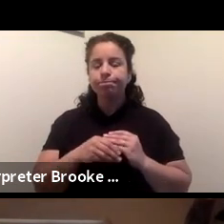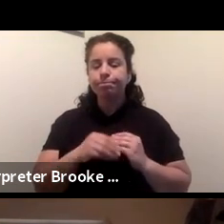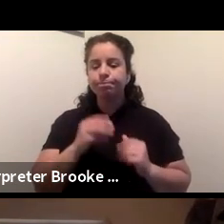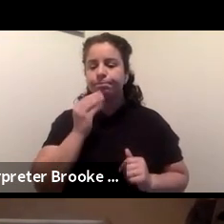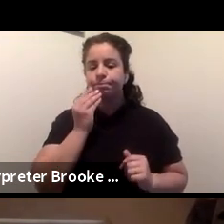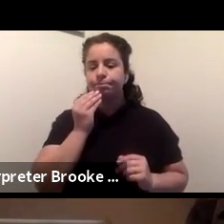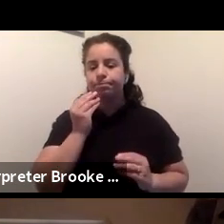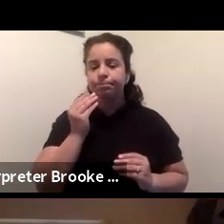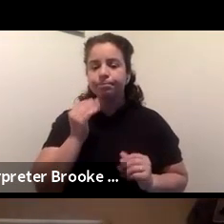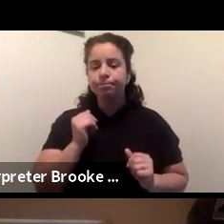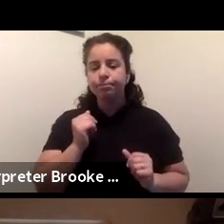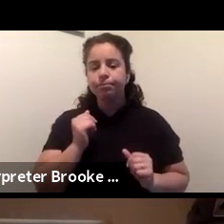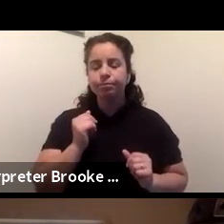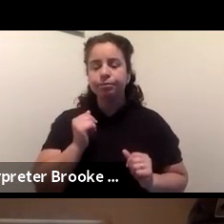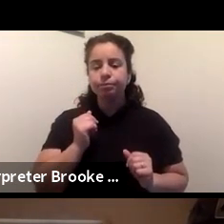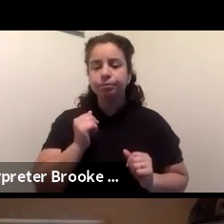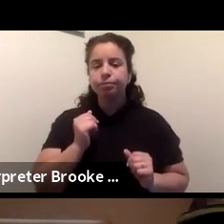I am,